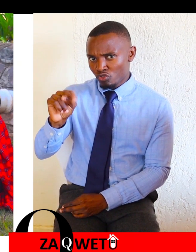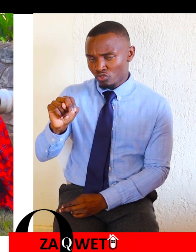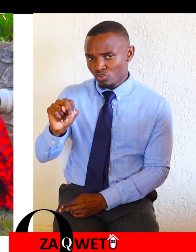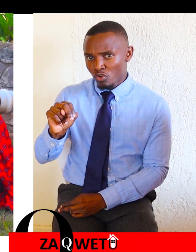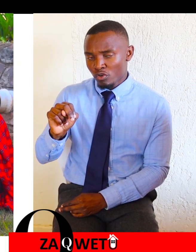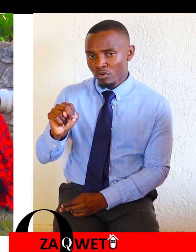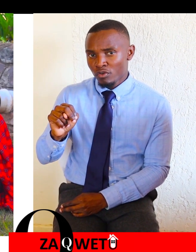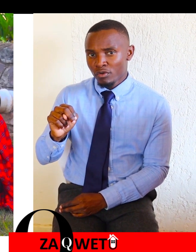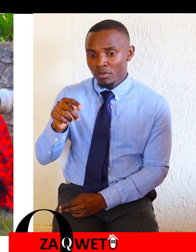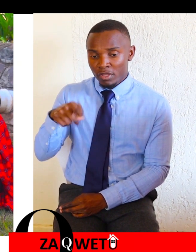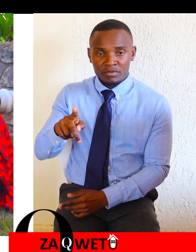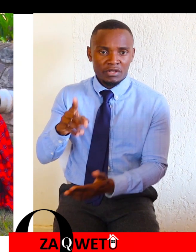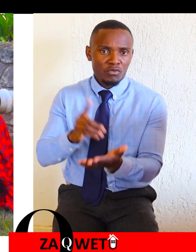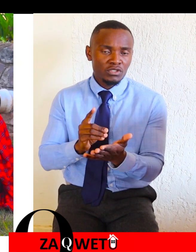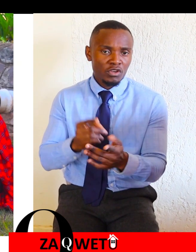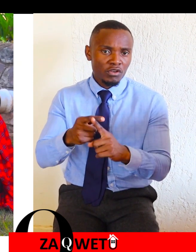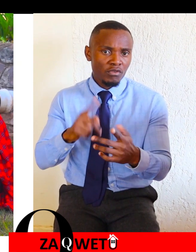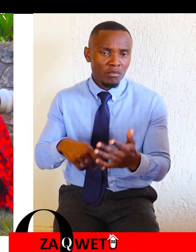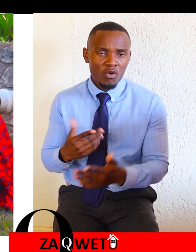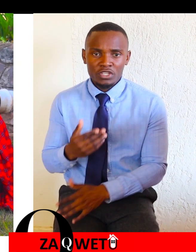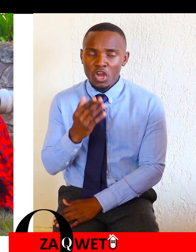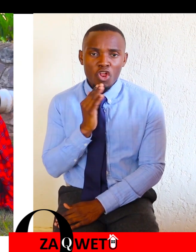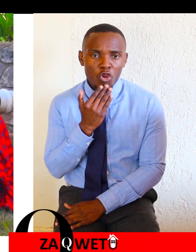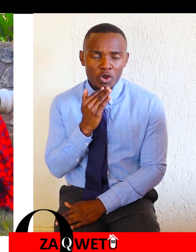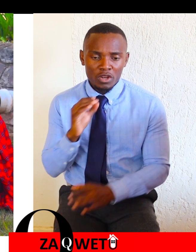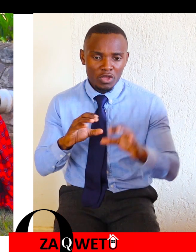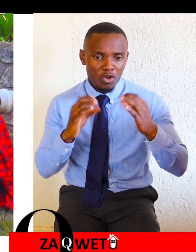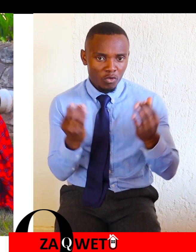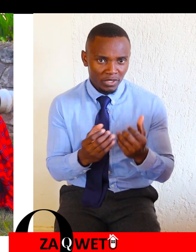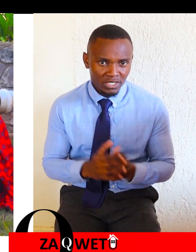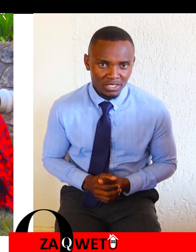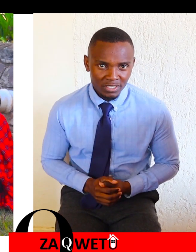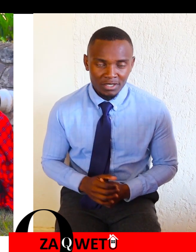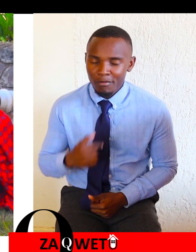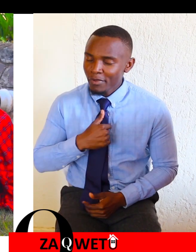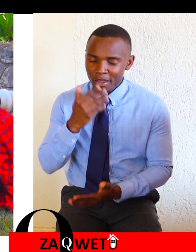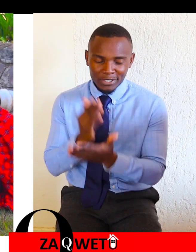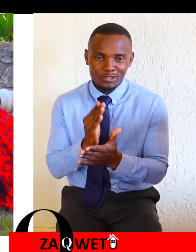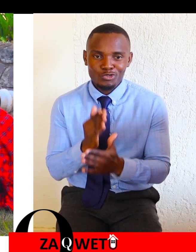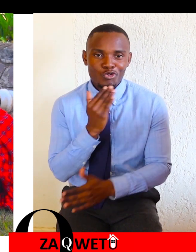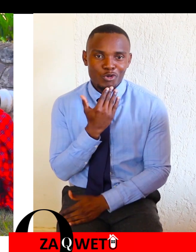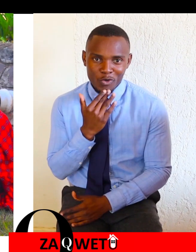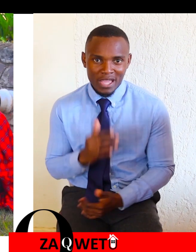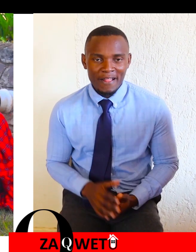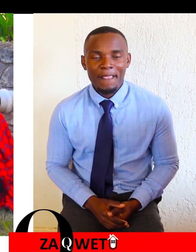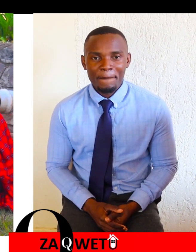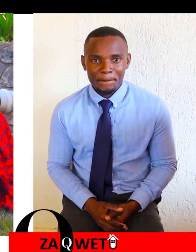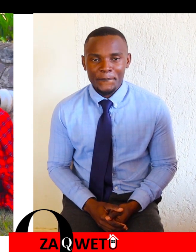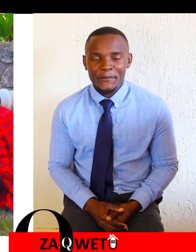profession. From which community? National, from the Luya community. You were to Luya. I'm a